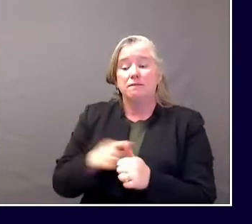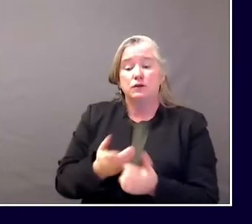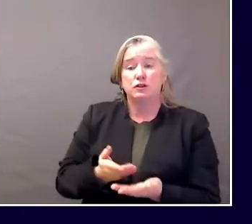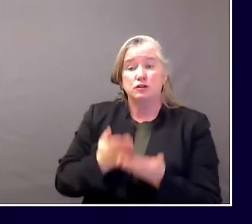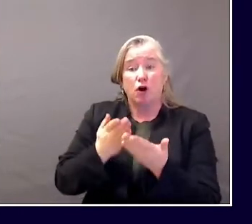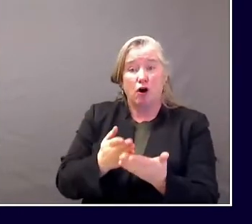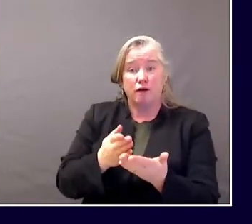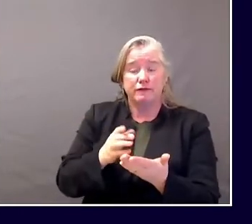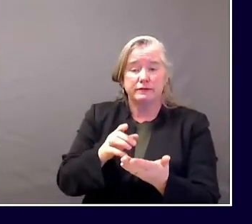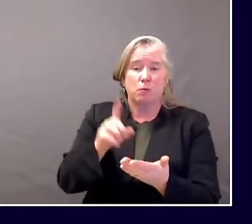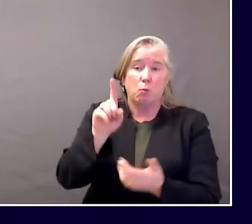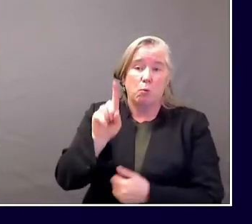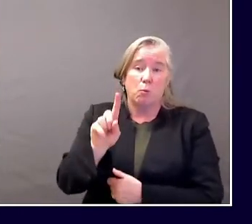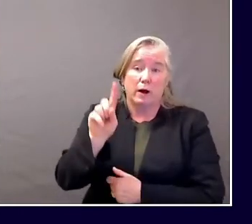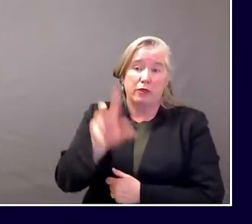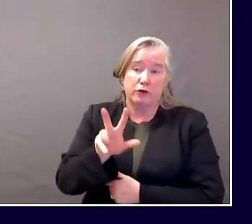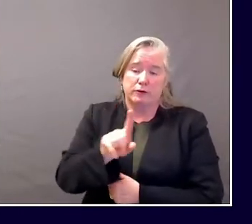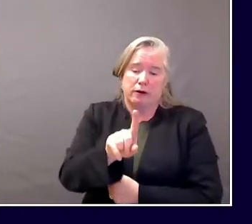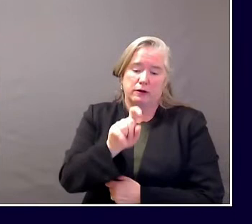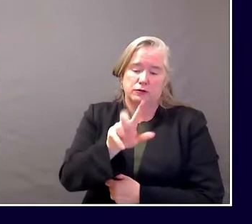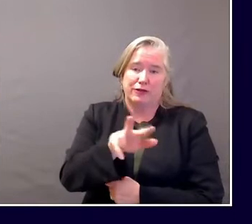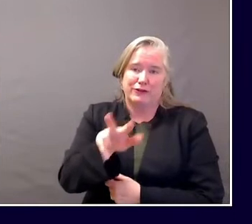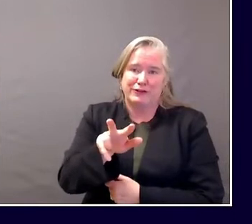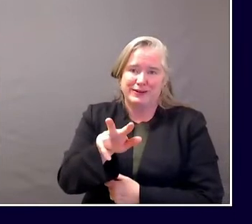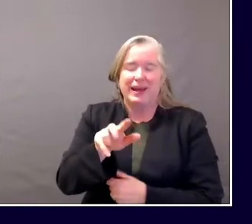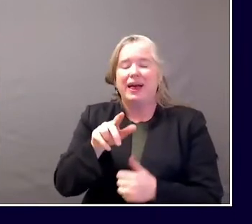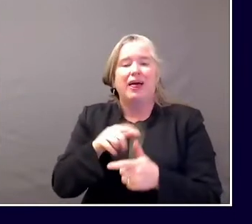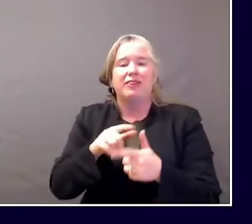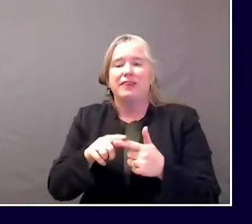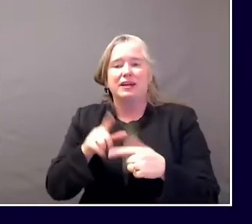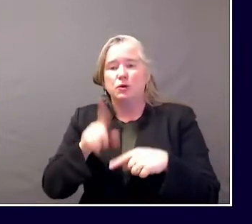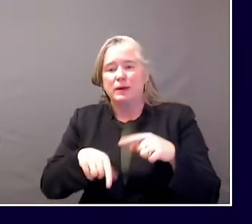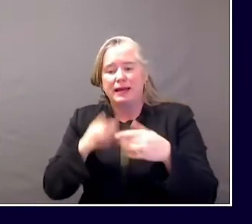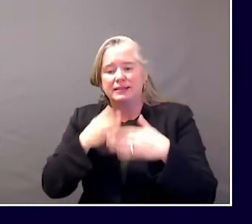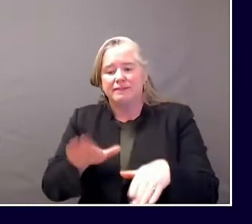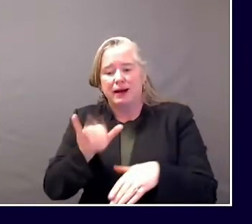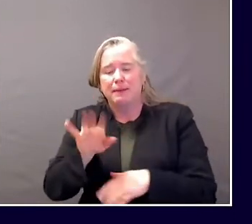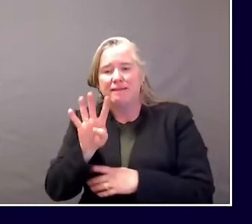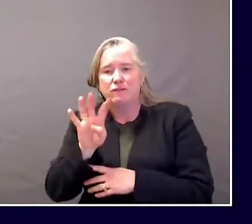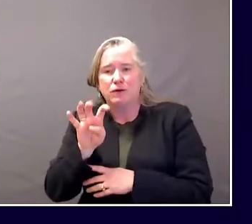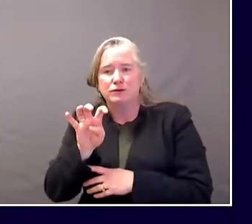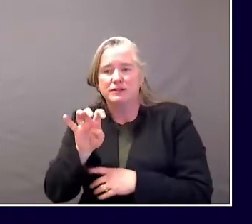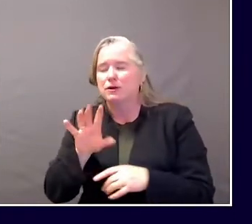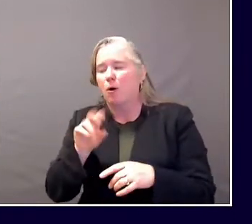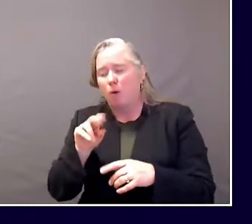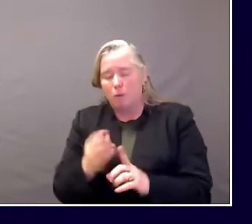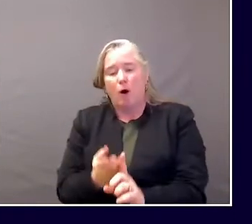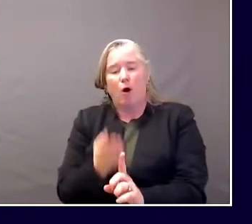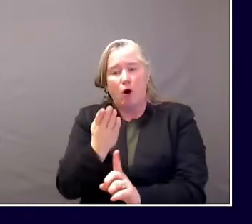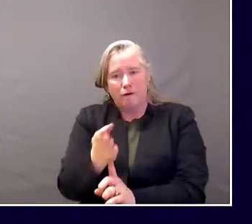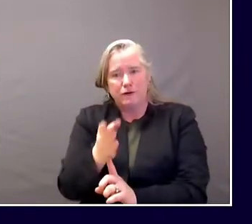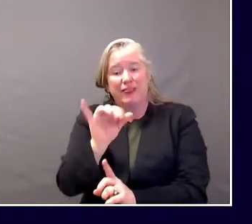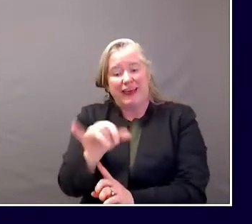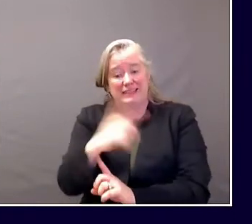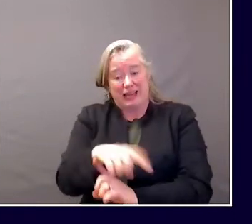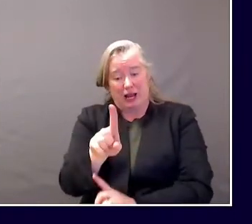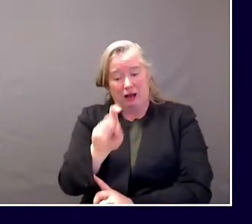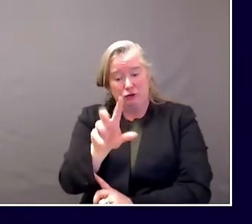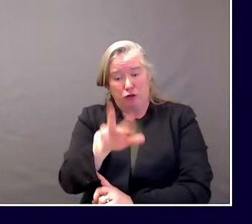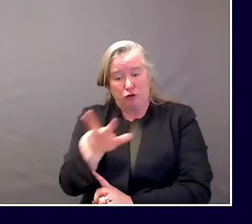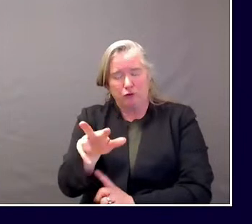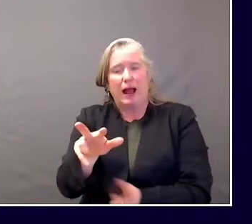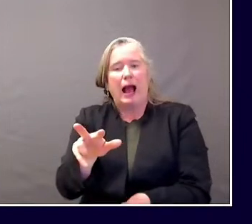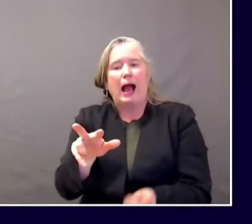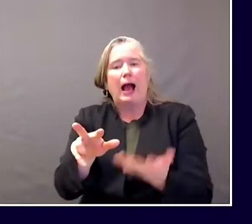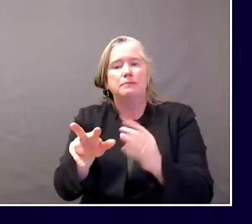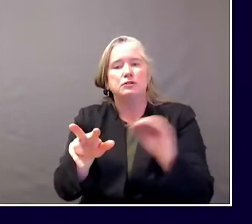them, 133 of them, you can't use 400 as the denominator. It can only be how many were offered that day. And I want to make sure that